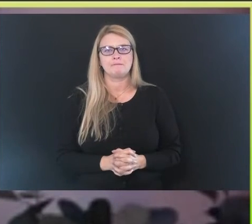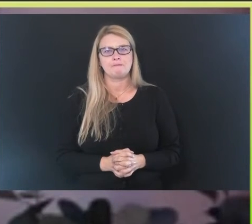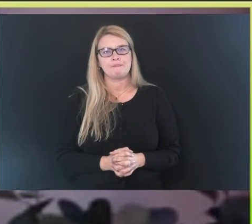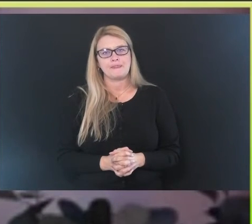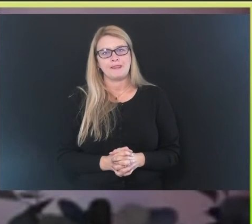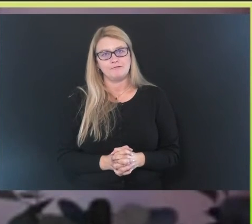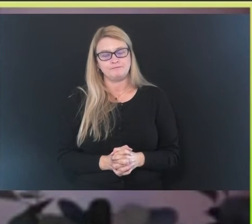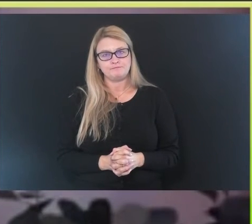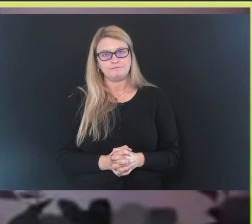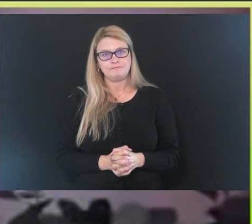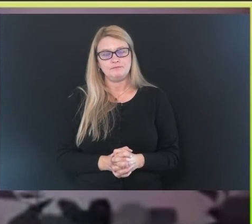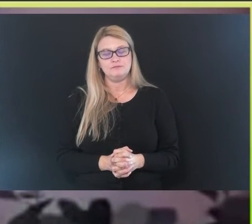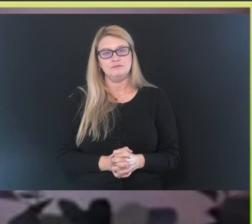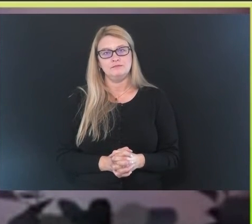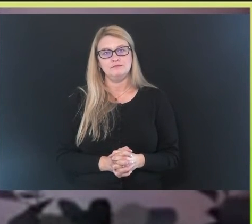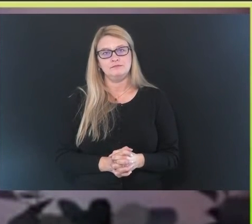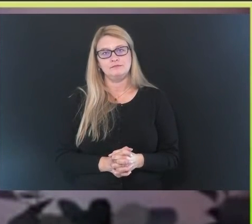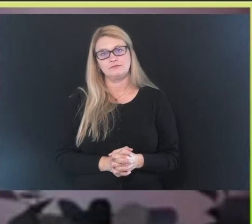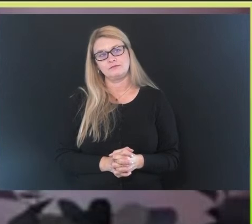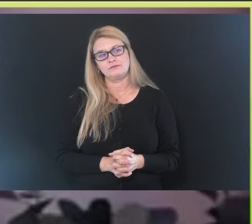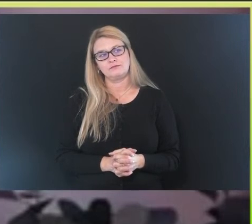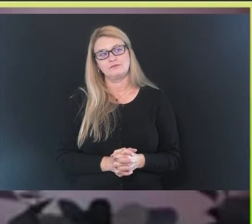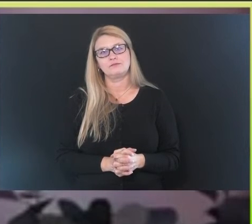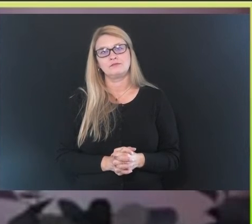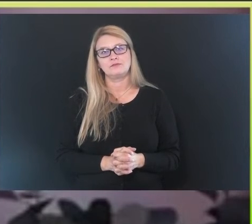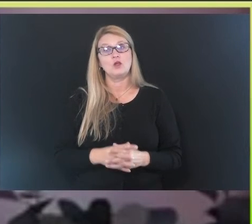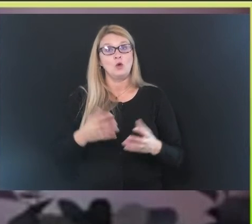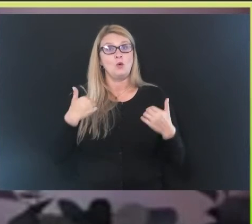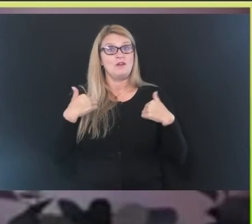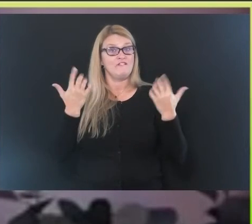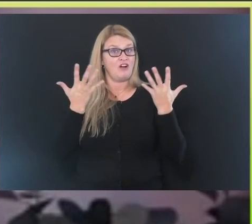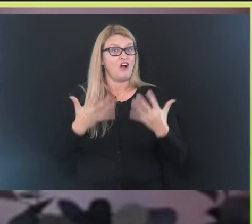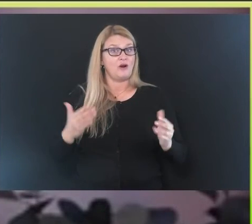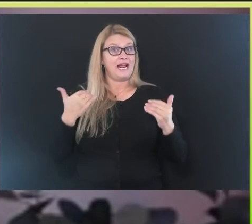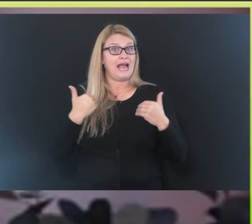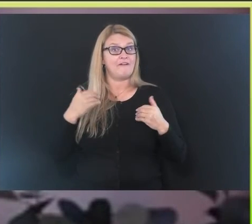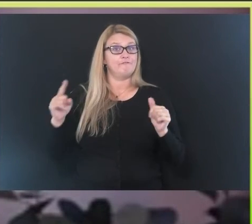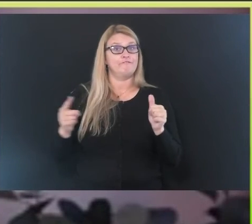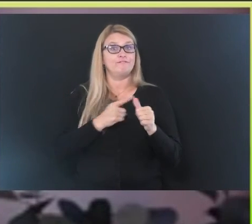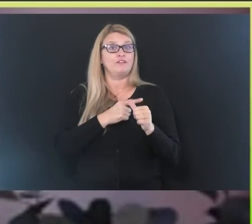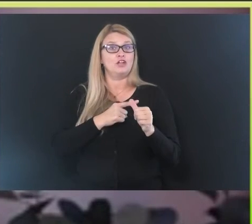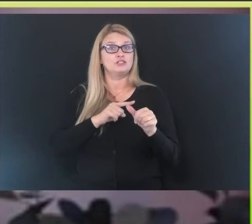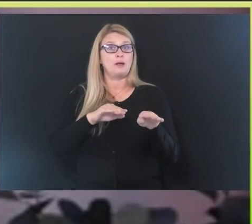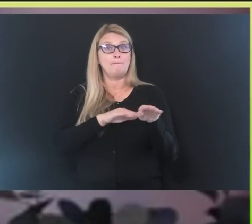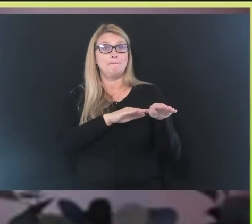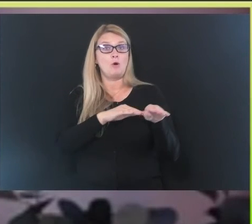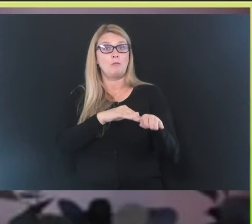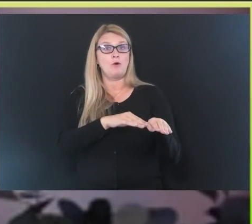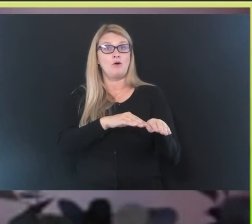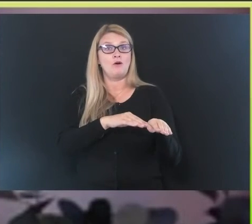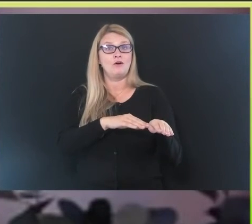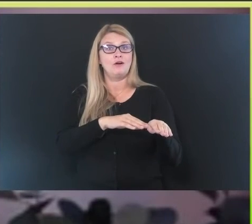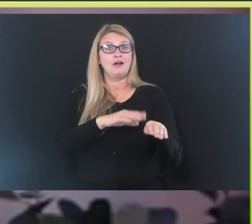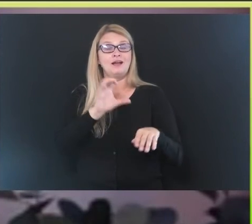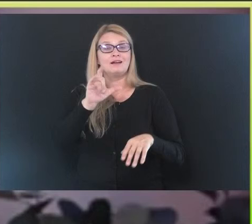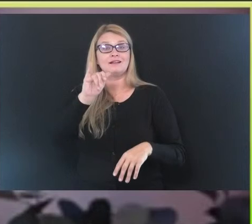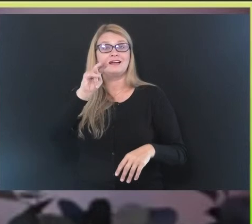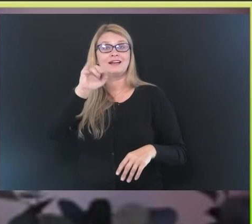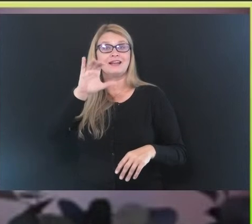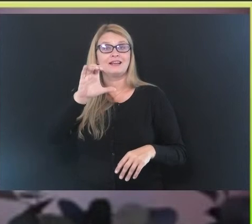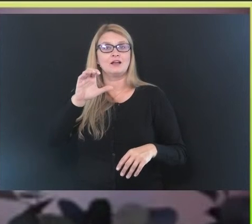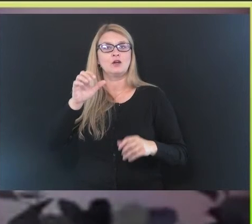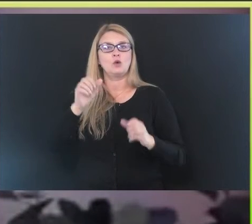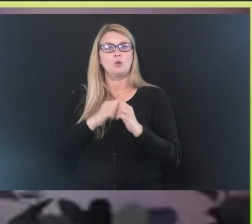report, we had our first mobile clinic this past week at one of our local rescue squads. Princeton Rescue Squad has a new